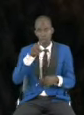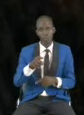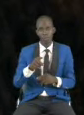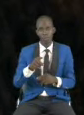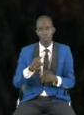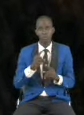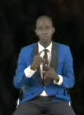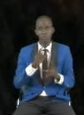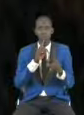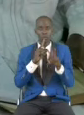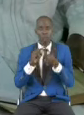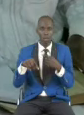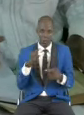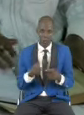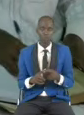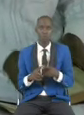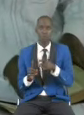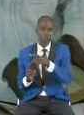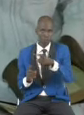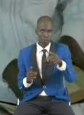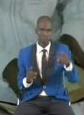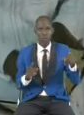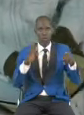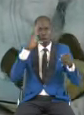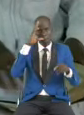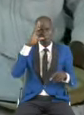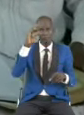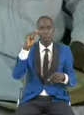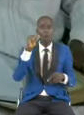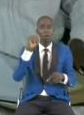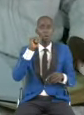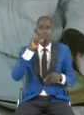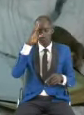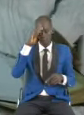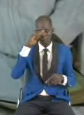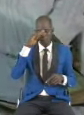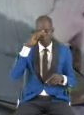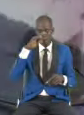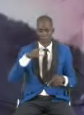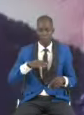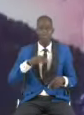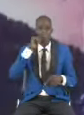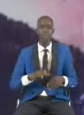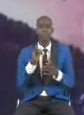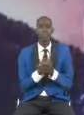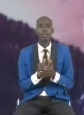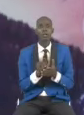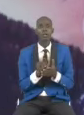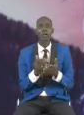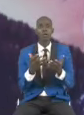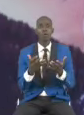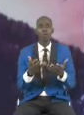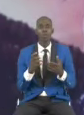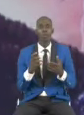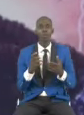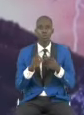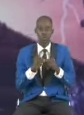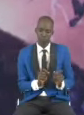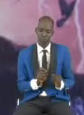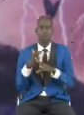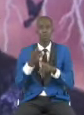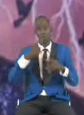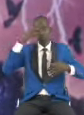We're talking about man, woman, boy, girl, that wants to escape judgment and he wants